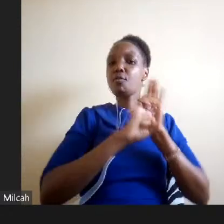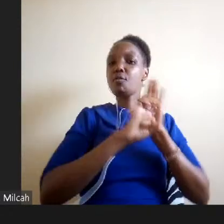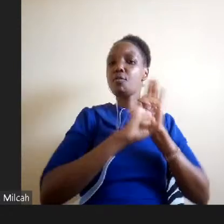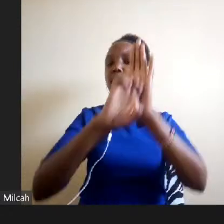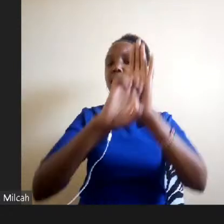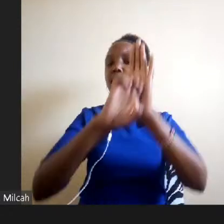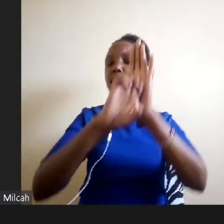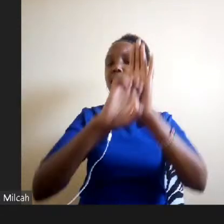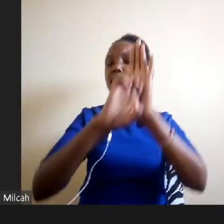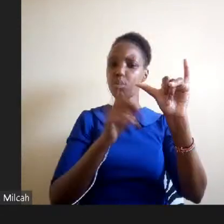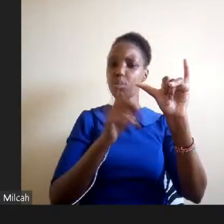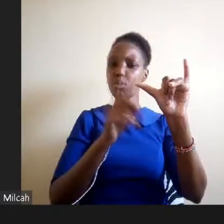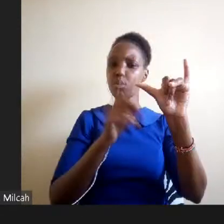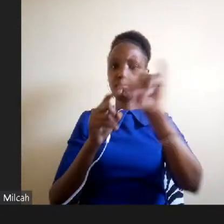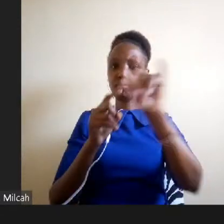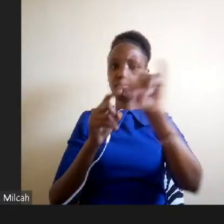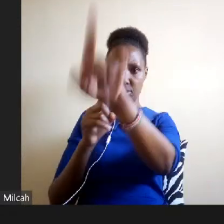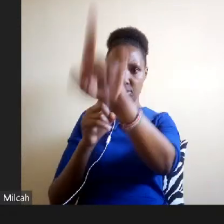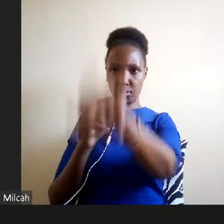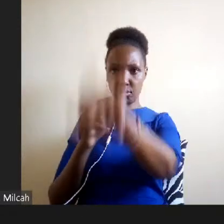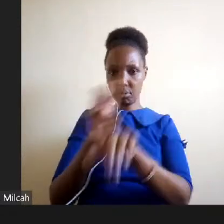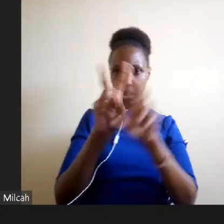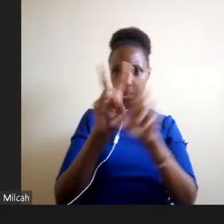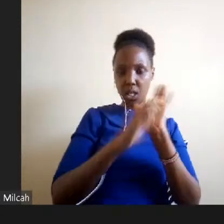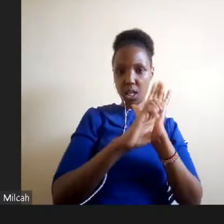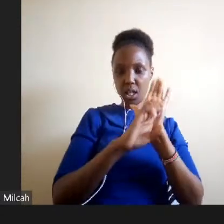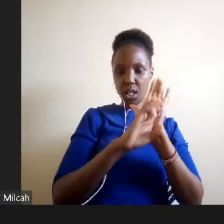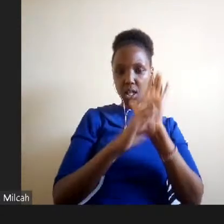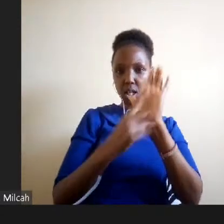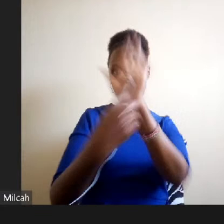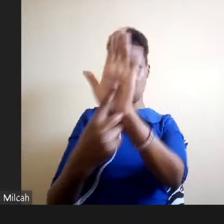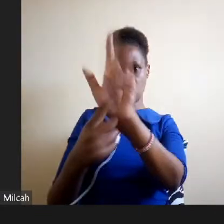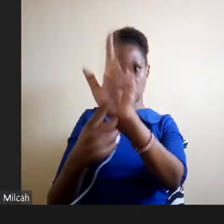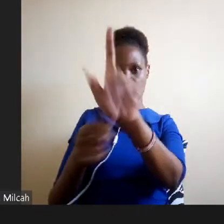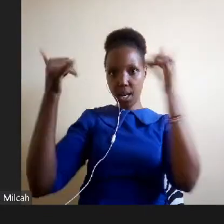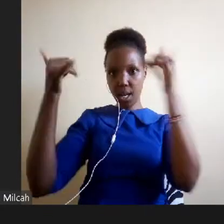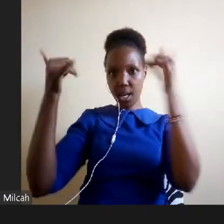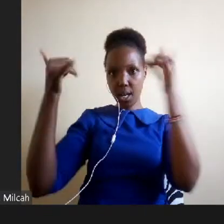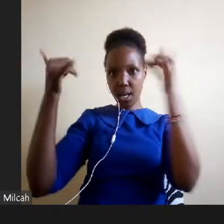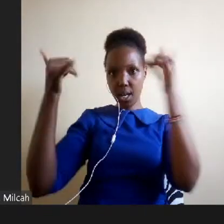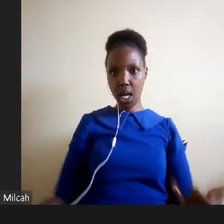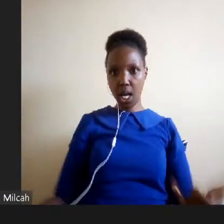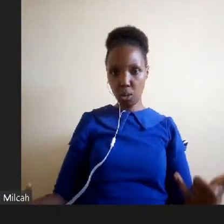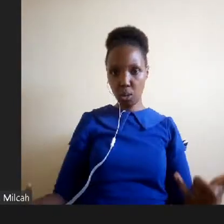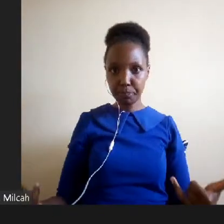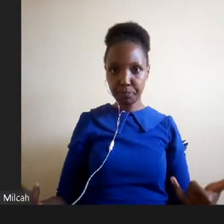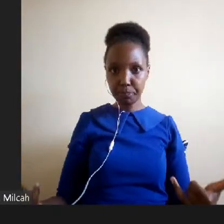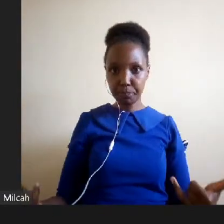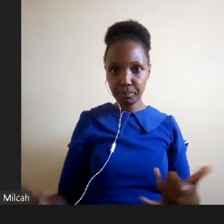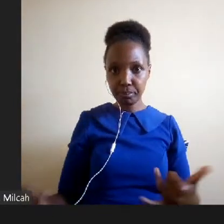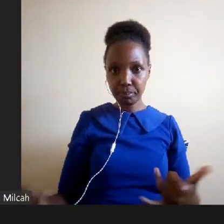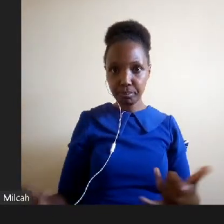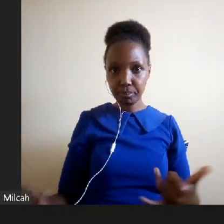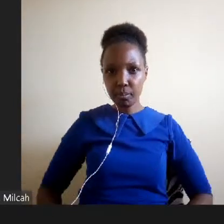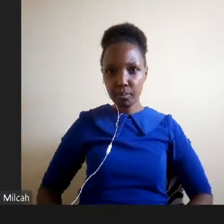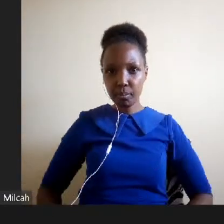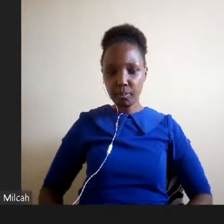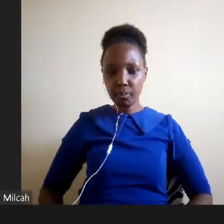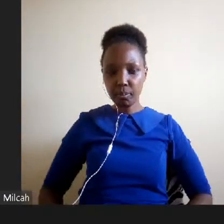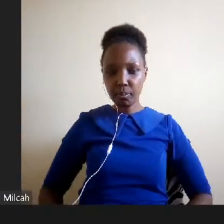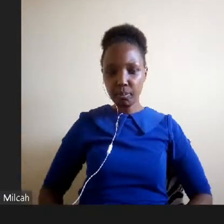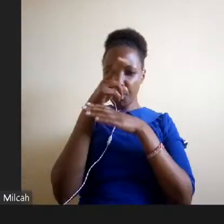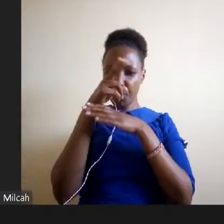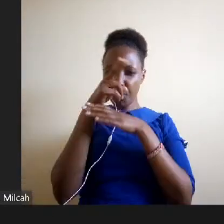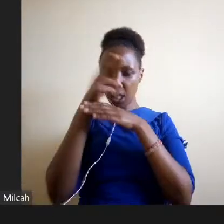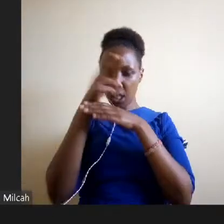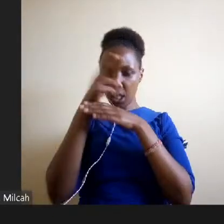your dashboard on the YouTube page, and then go to your videos and see your